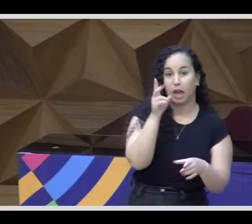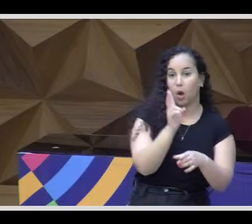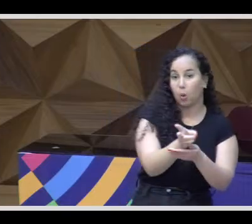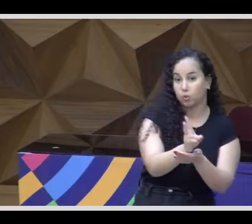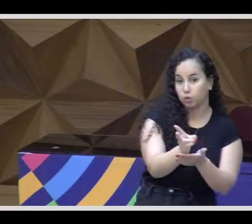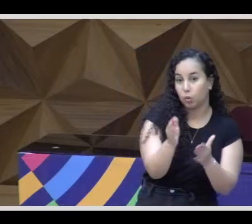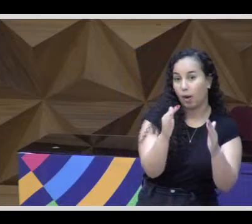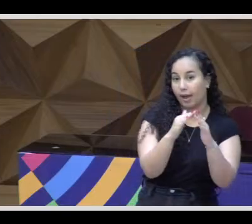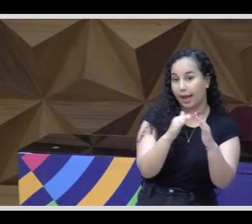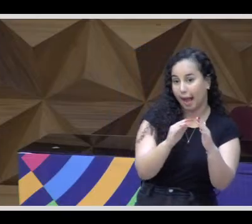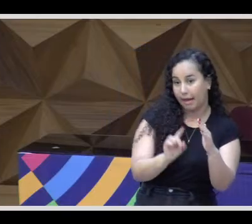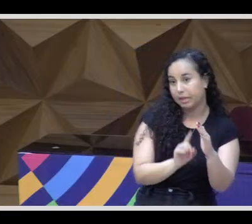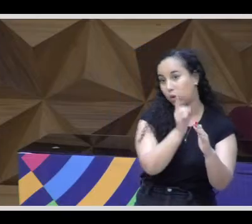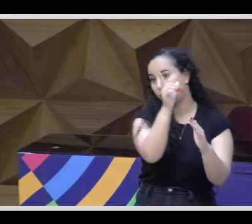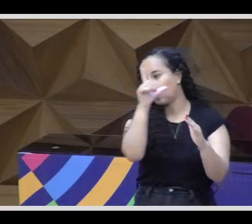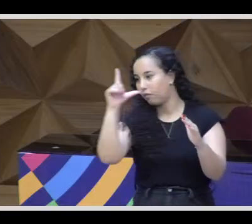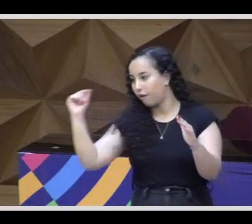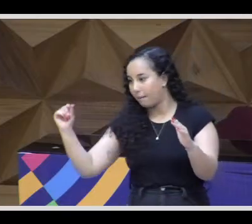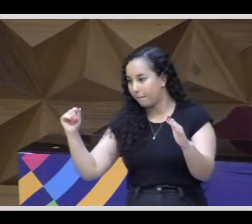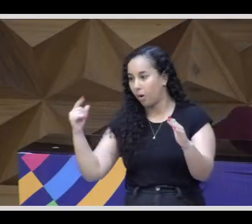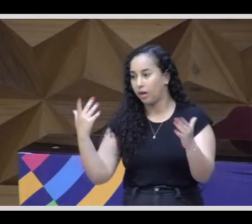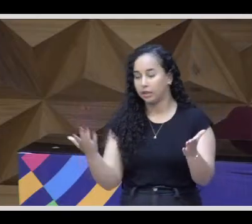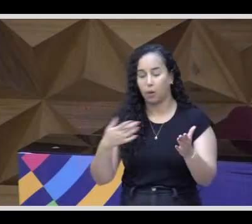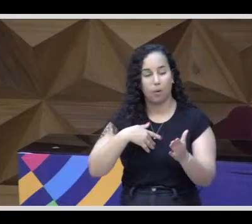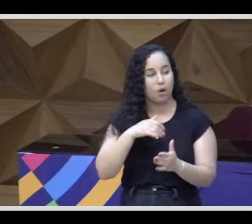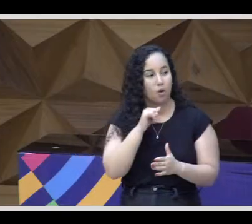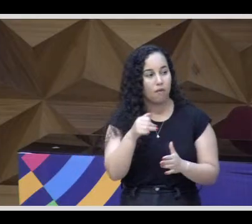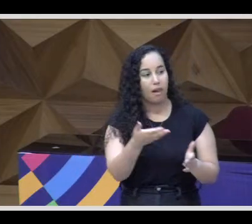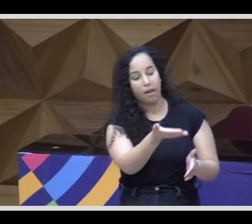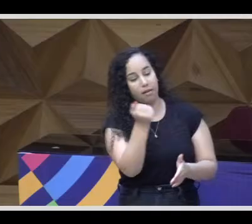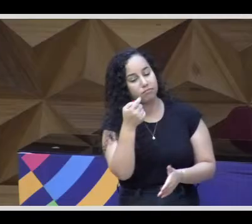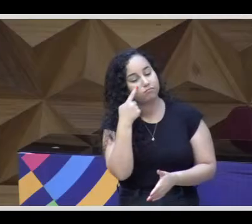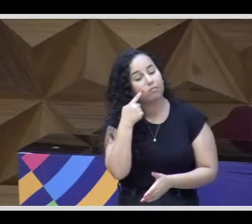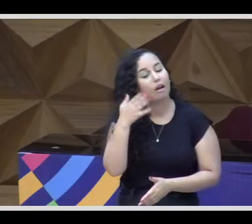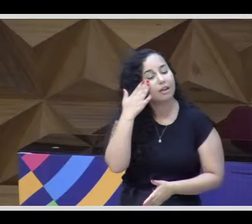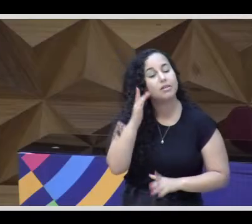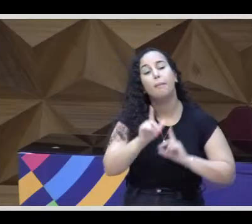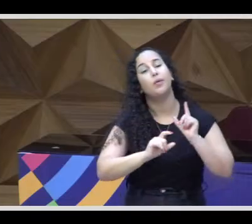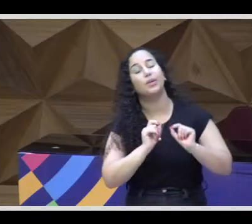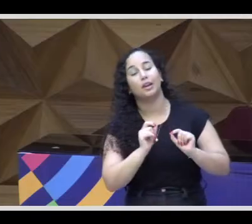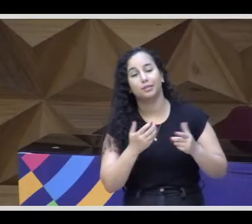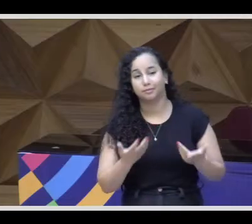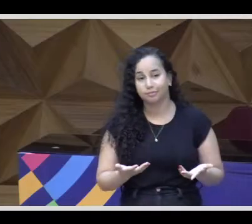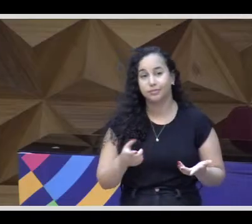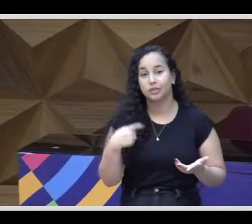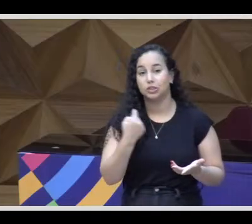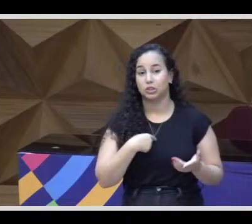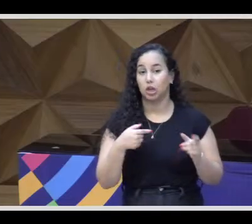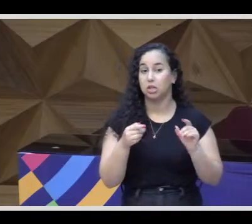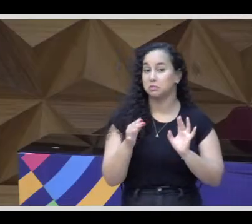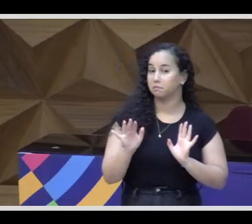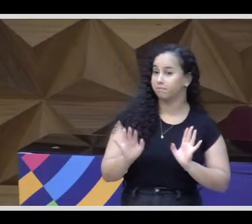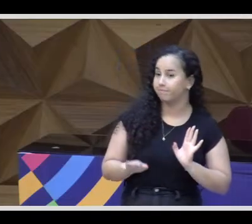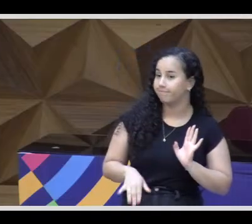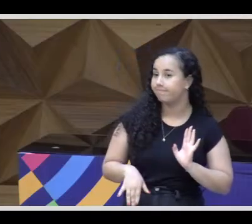It's like a competition, right? So I called the team and I said, you know what? We should